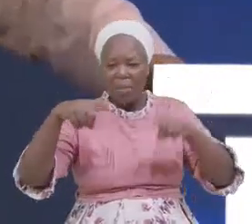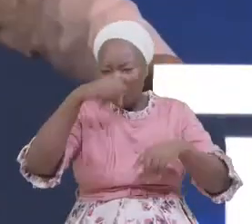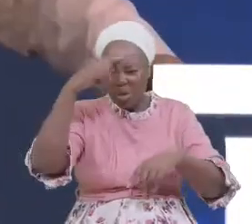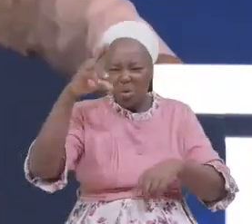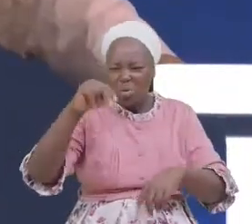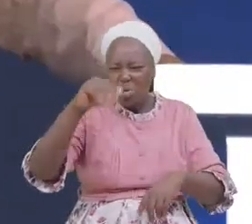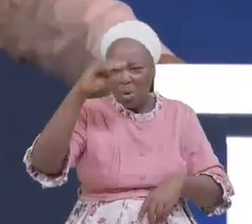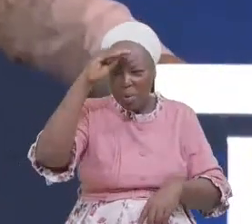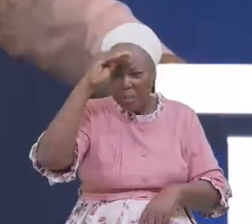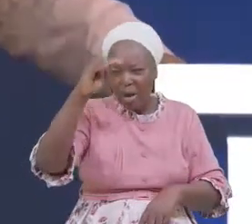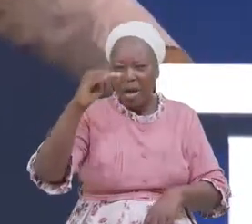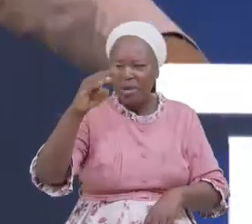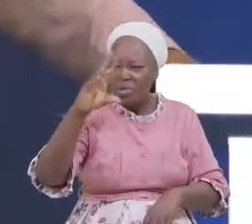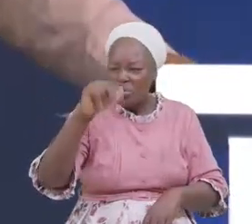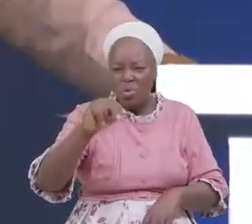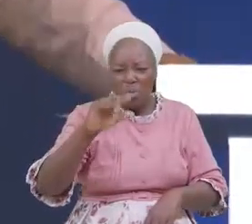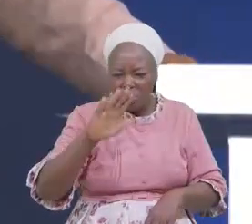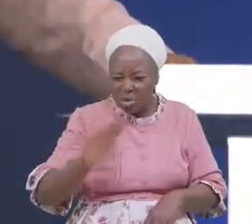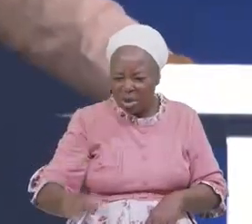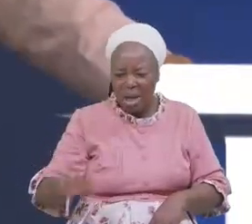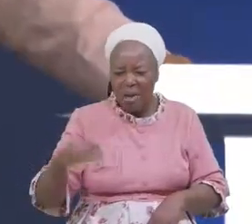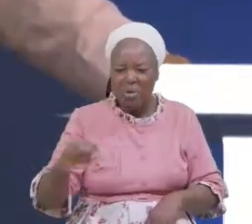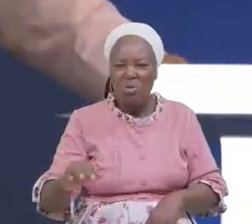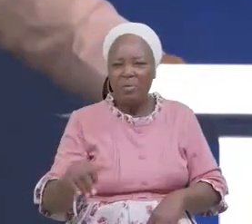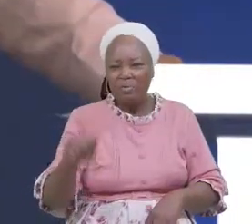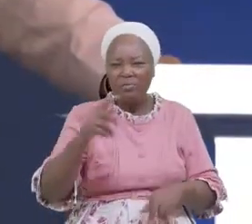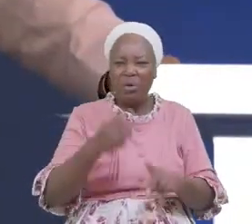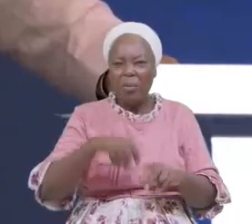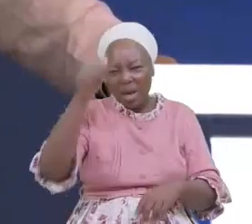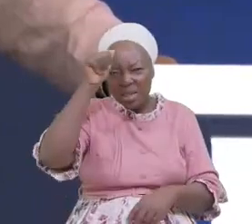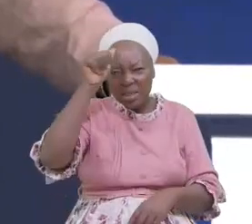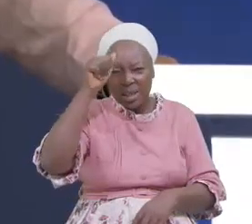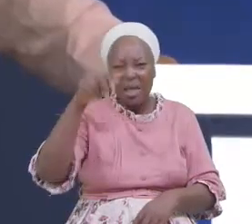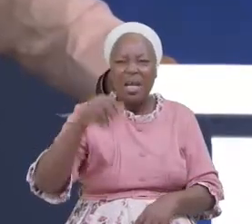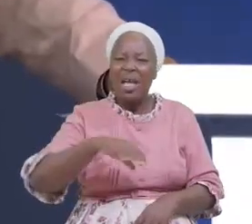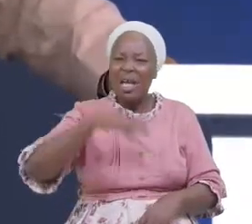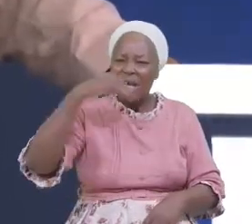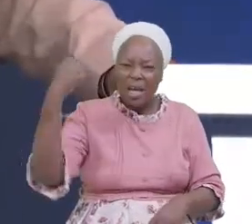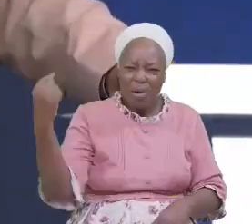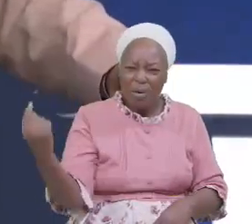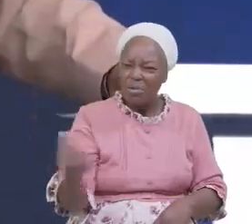of offspring of Adam ever succeeded